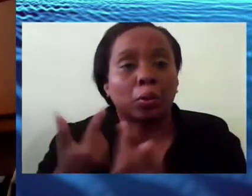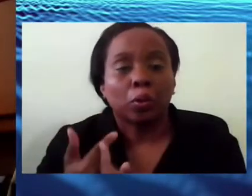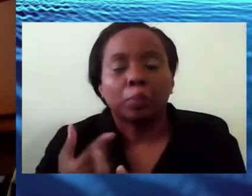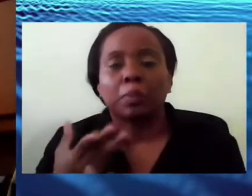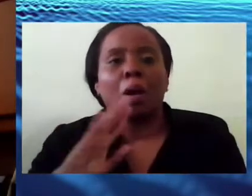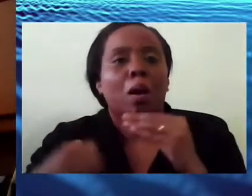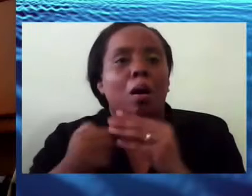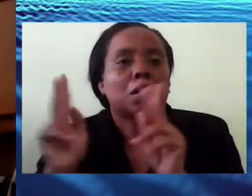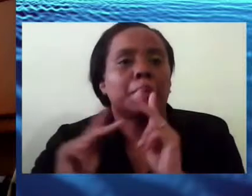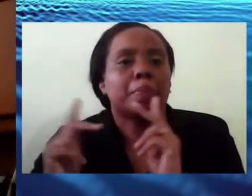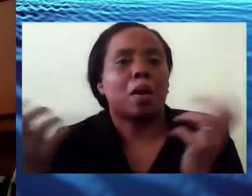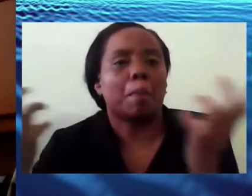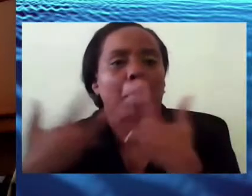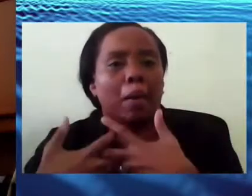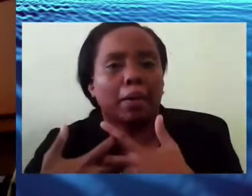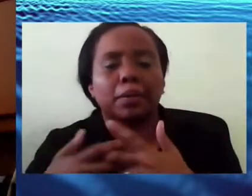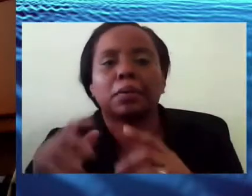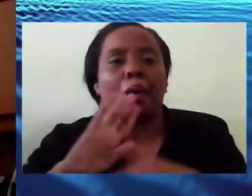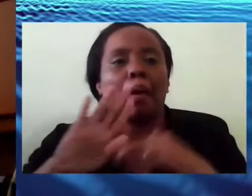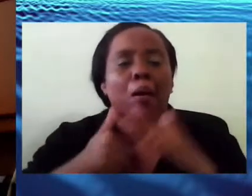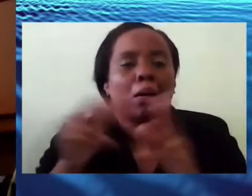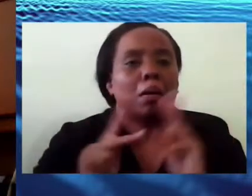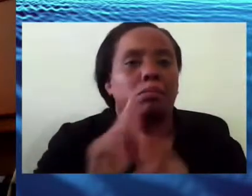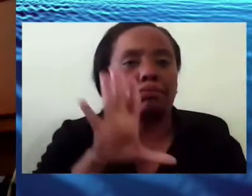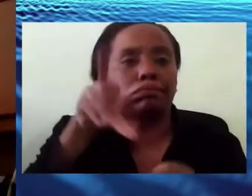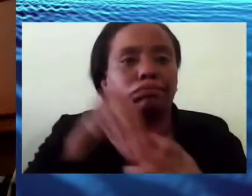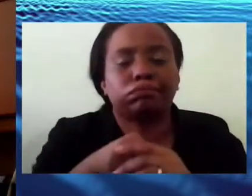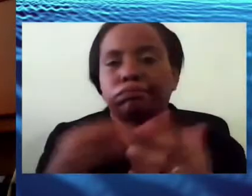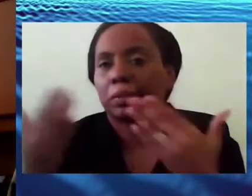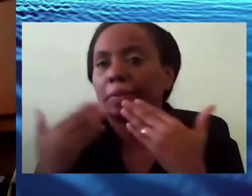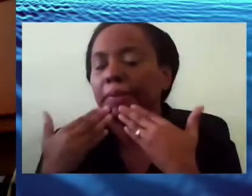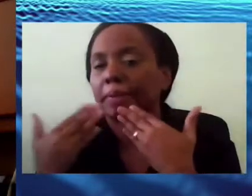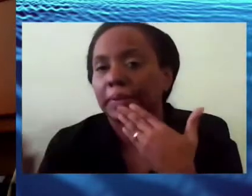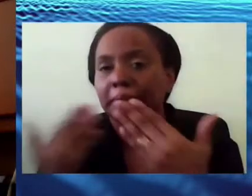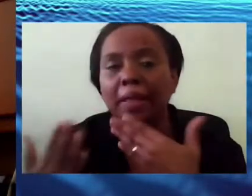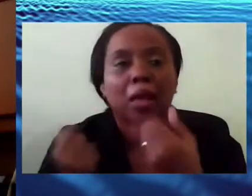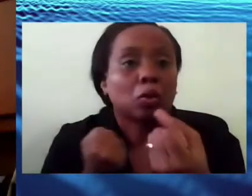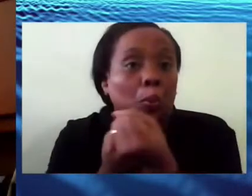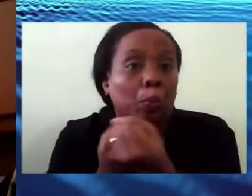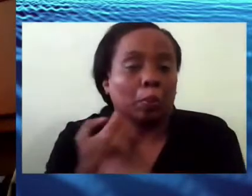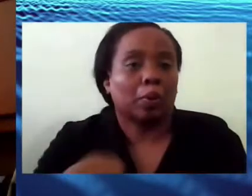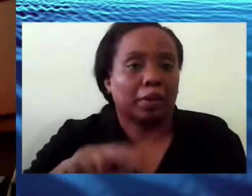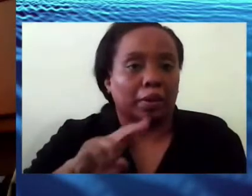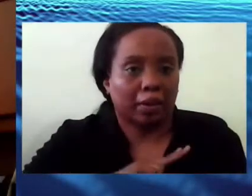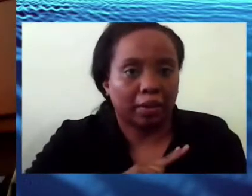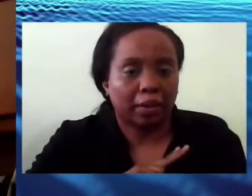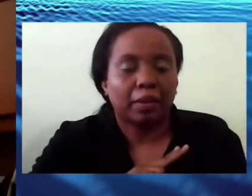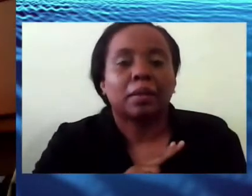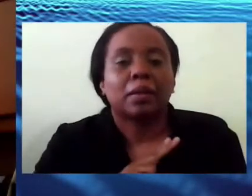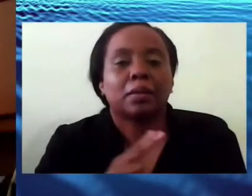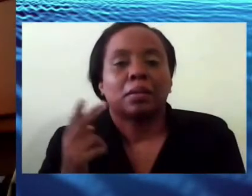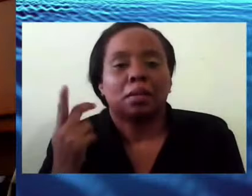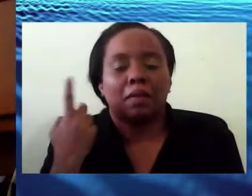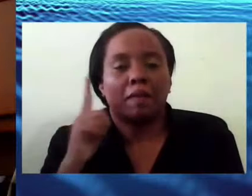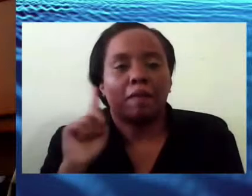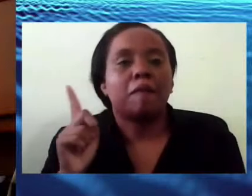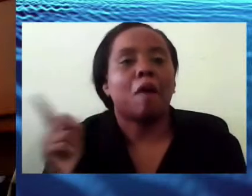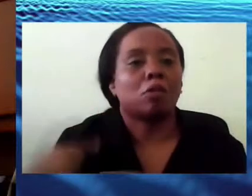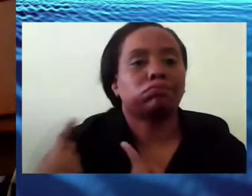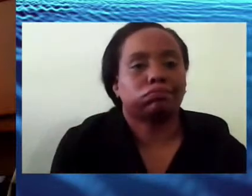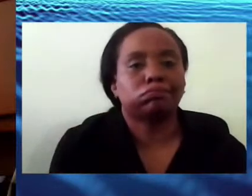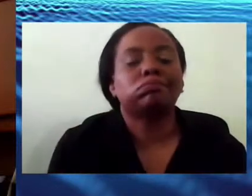the Border Patrol agencies. We wish to thank you for supporting us in getting this far at this